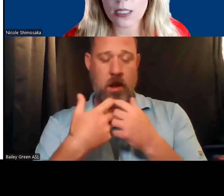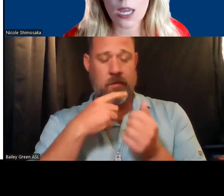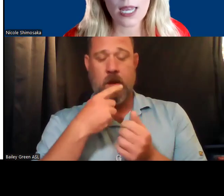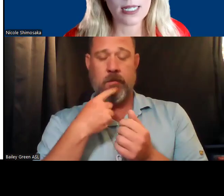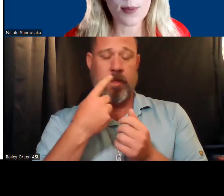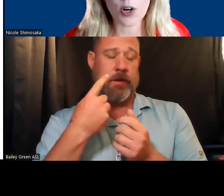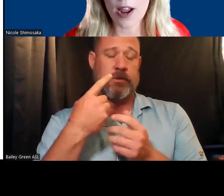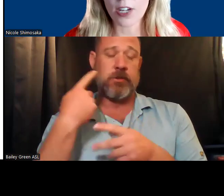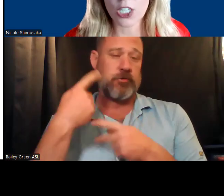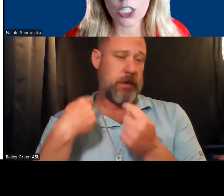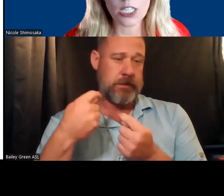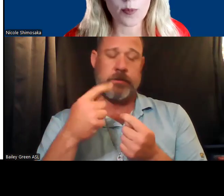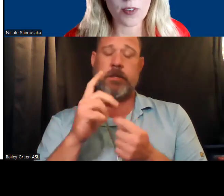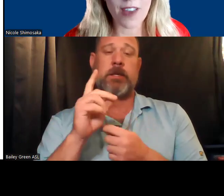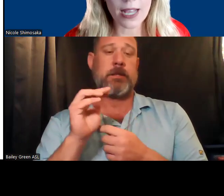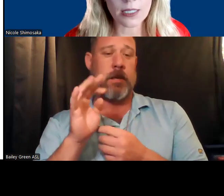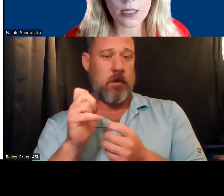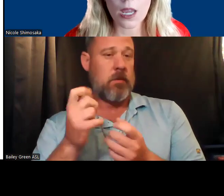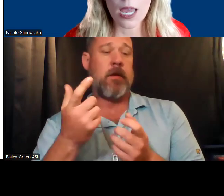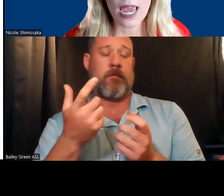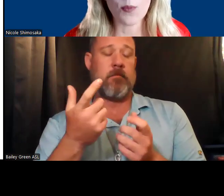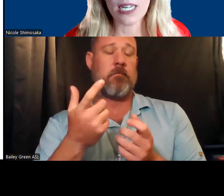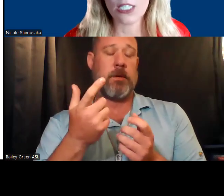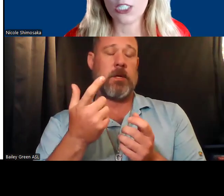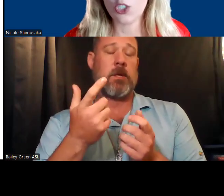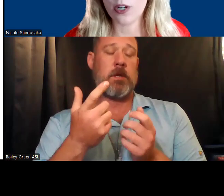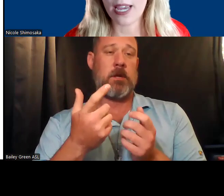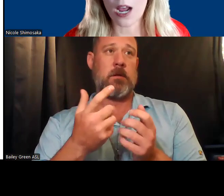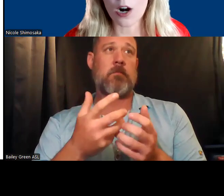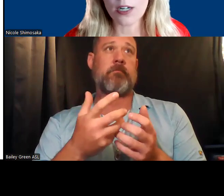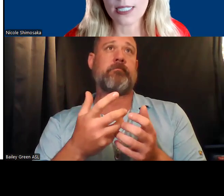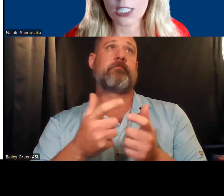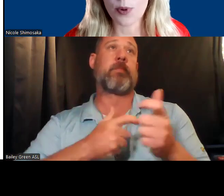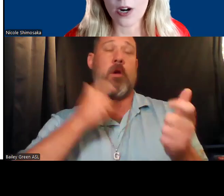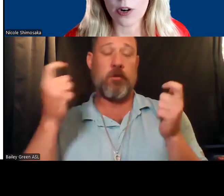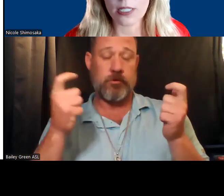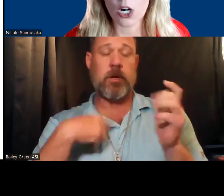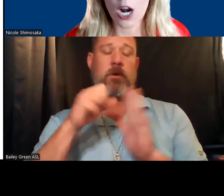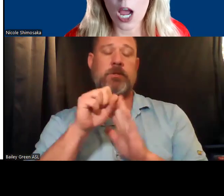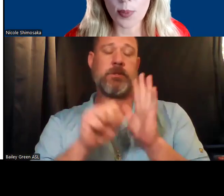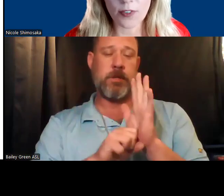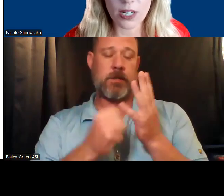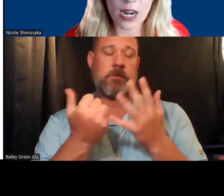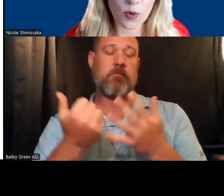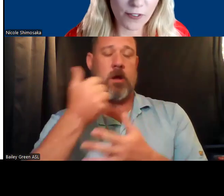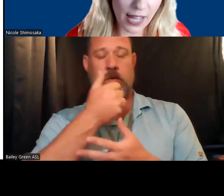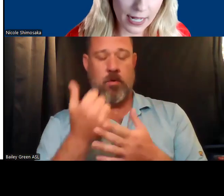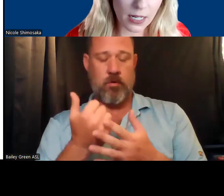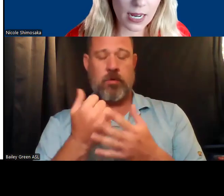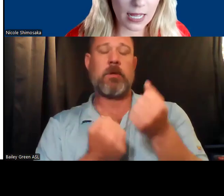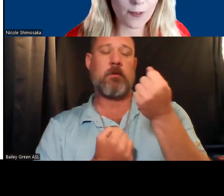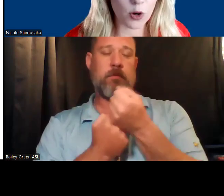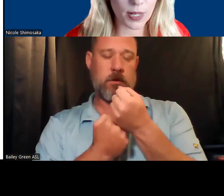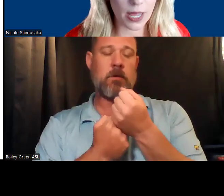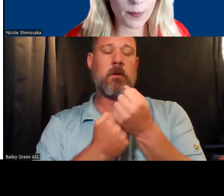trends. The demographic changes have been vast, and we need to ensure that our state's priorities are uplifted and reflected